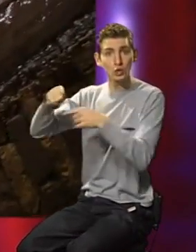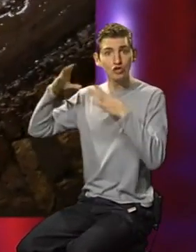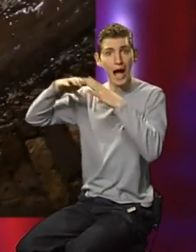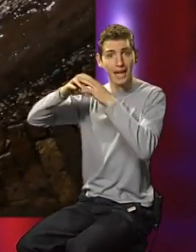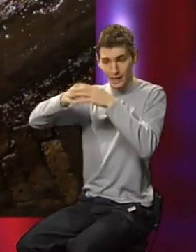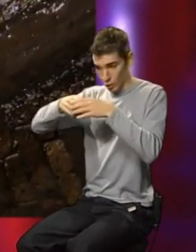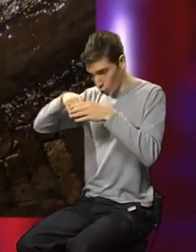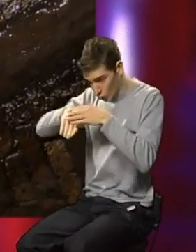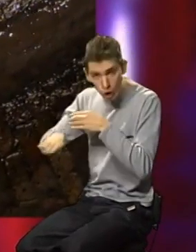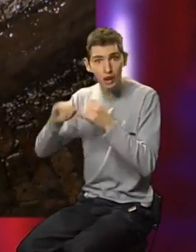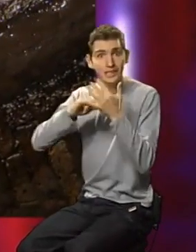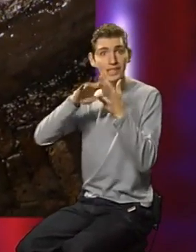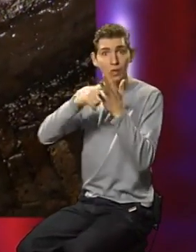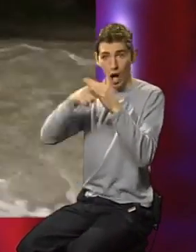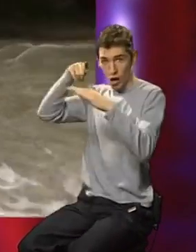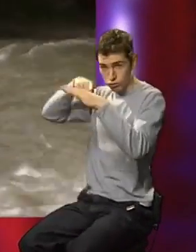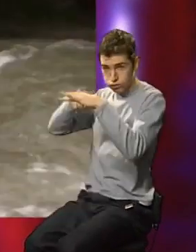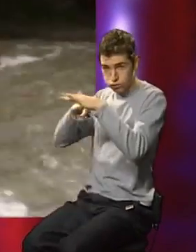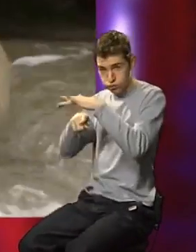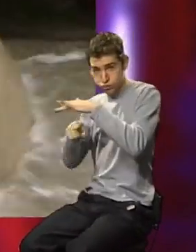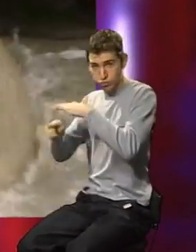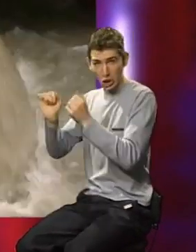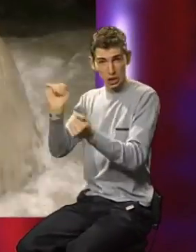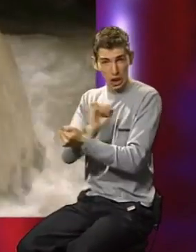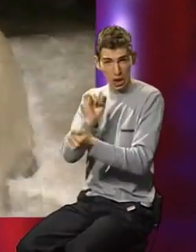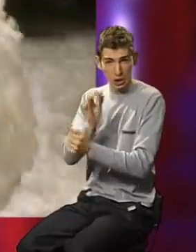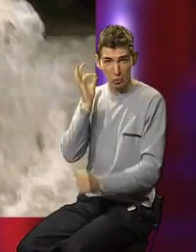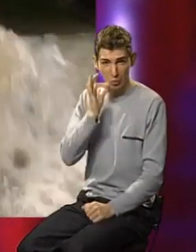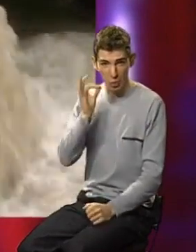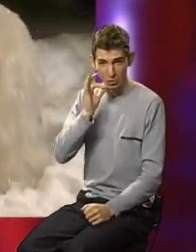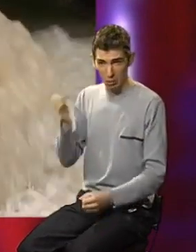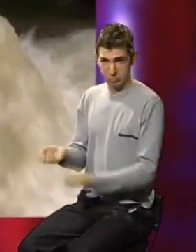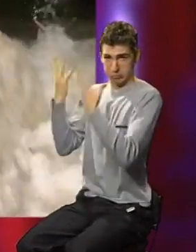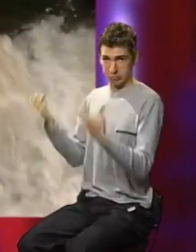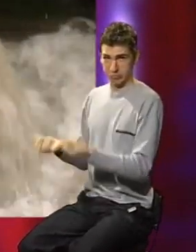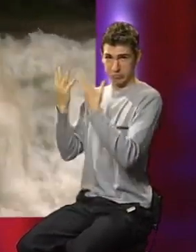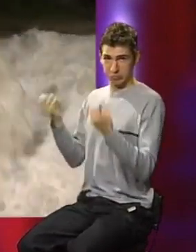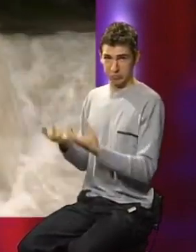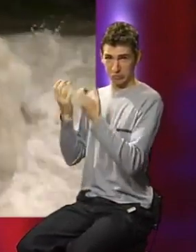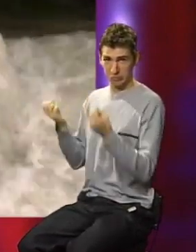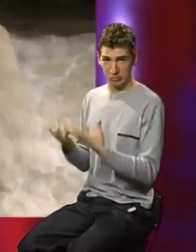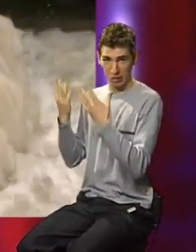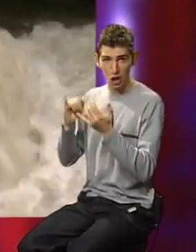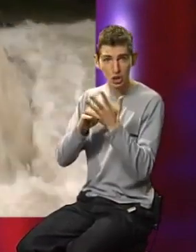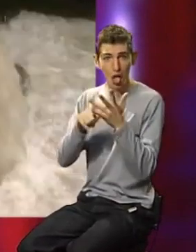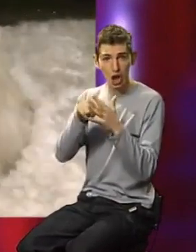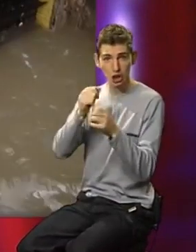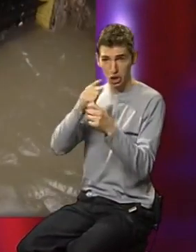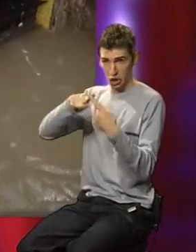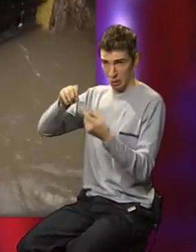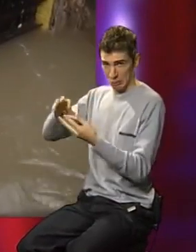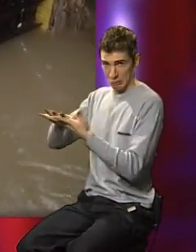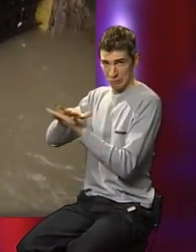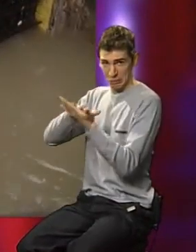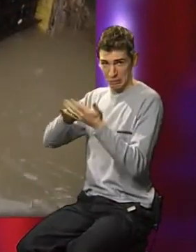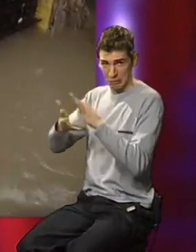to a sewer underground. Dirty water, solid sludge, all mixed up with the rain.